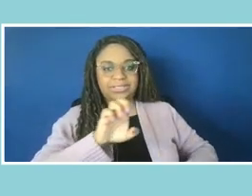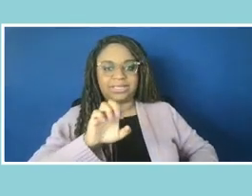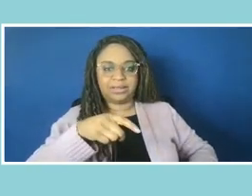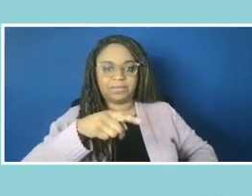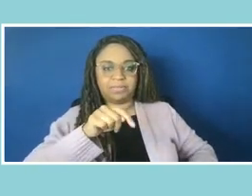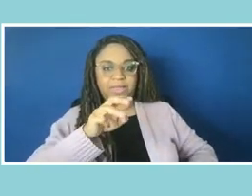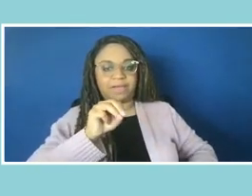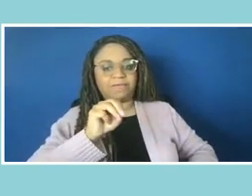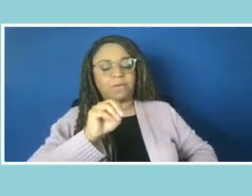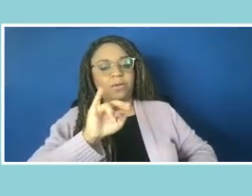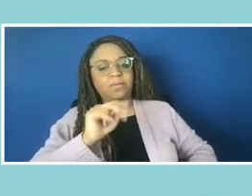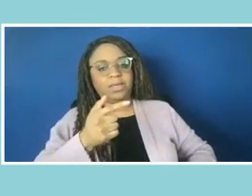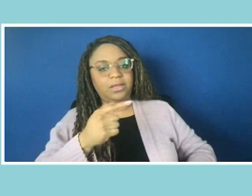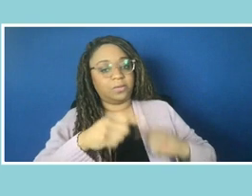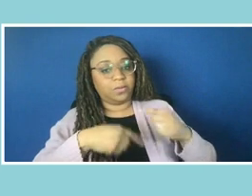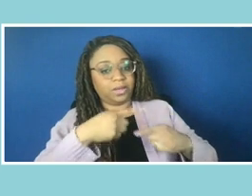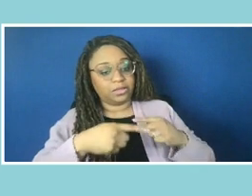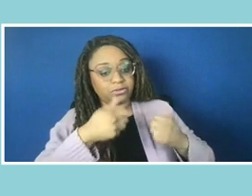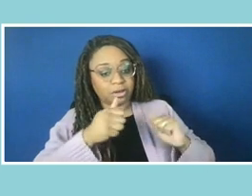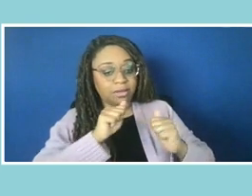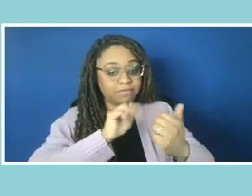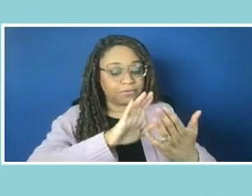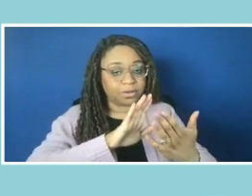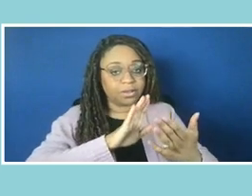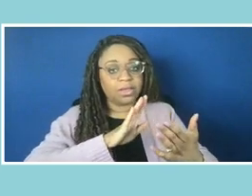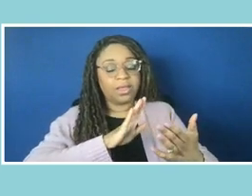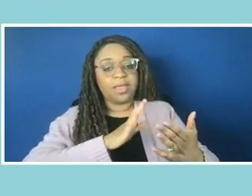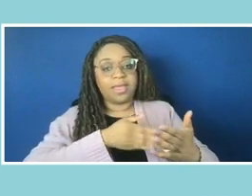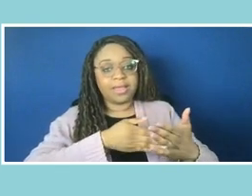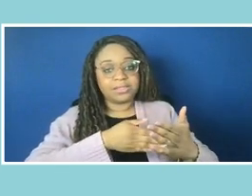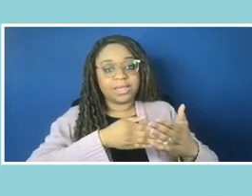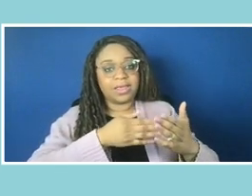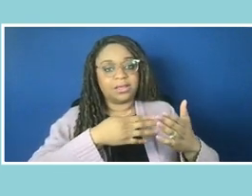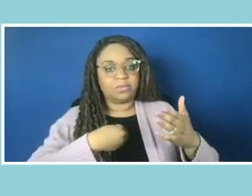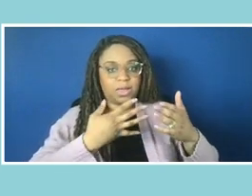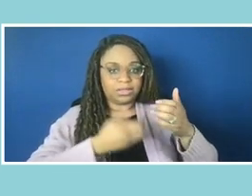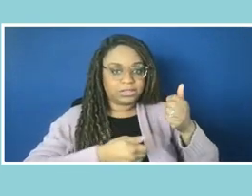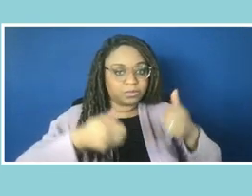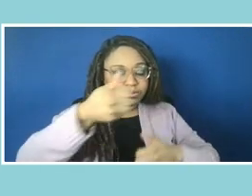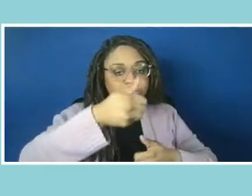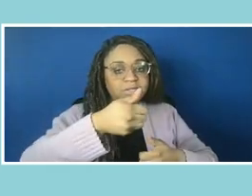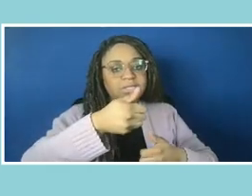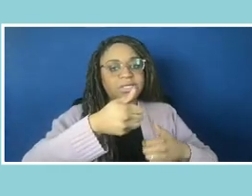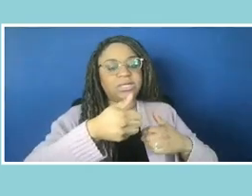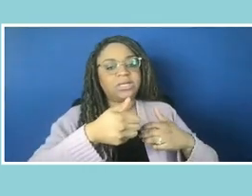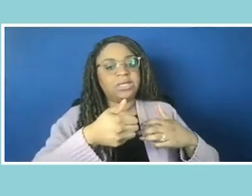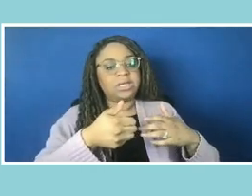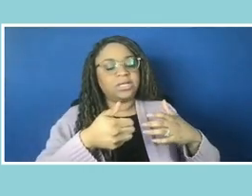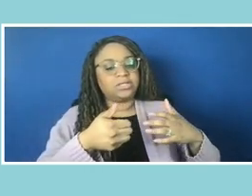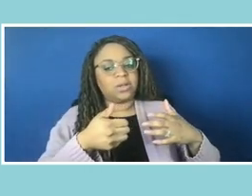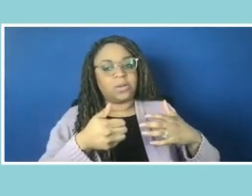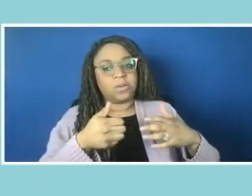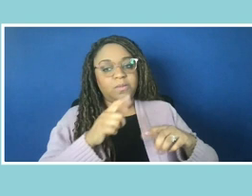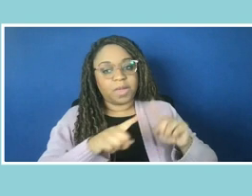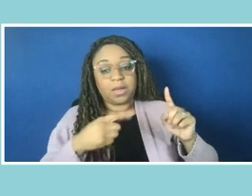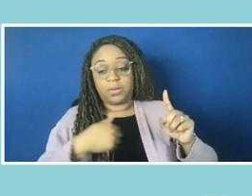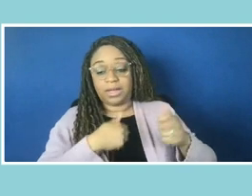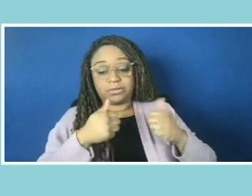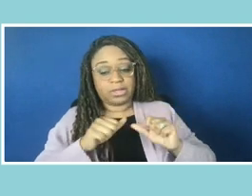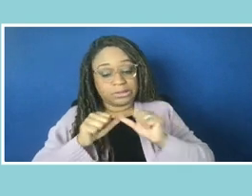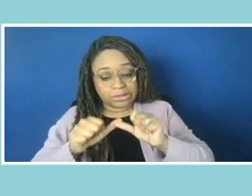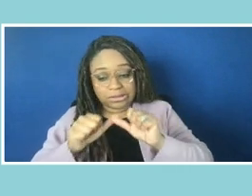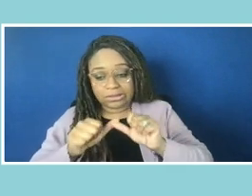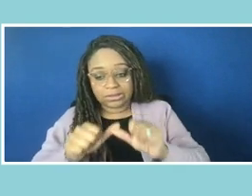can integrate into a broader coalition, into a broader front as we continue to move and fight against white supremacist